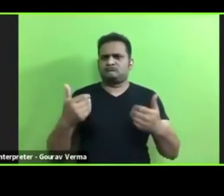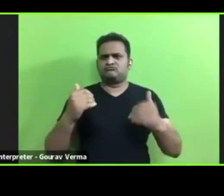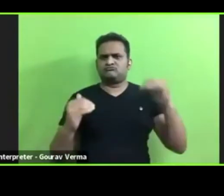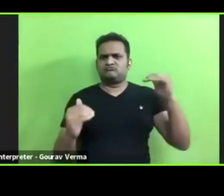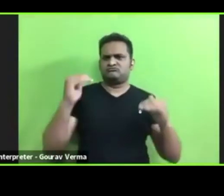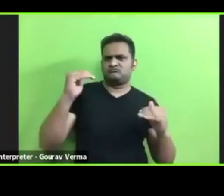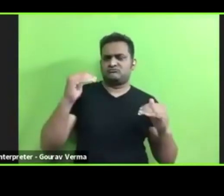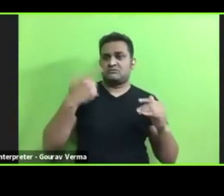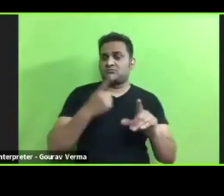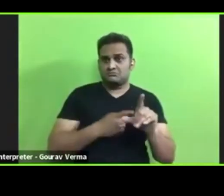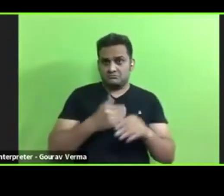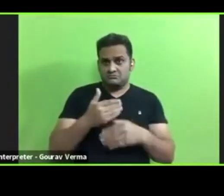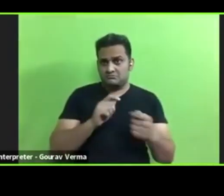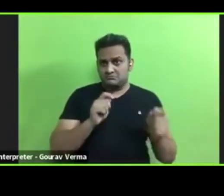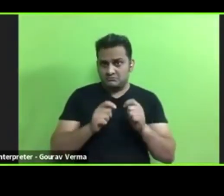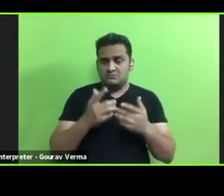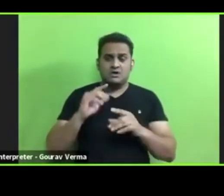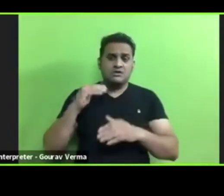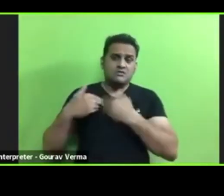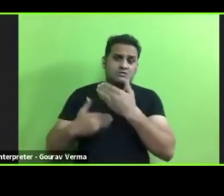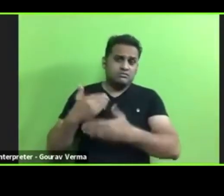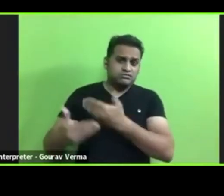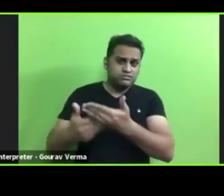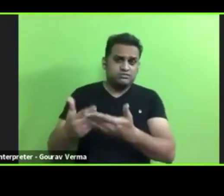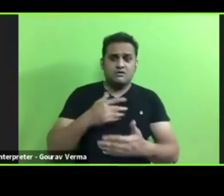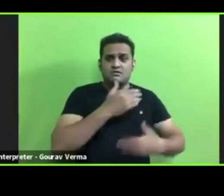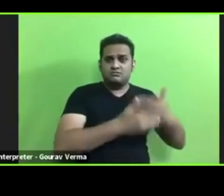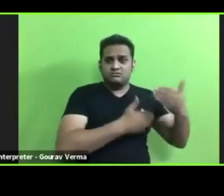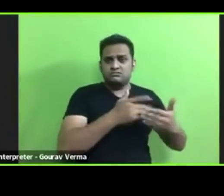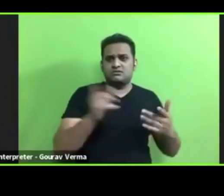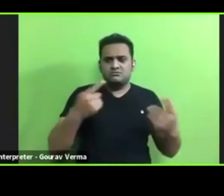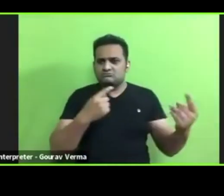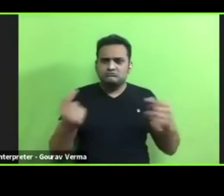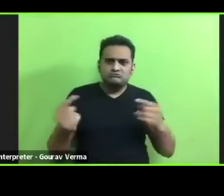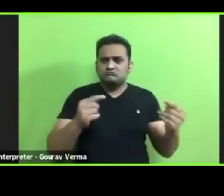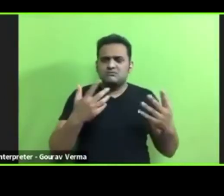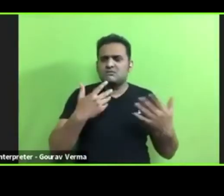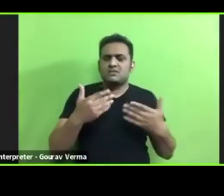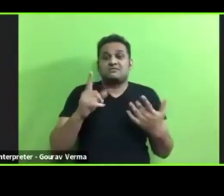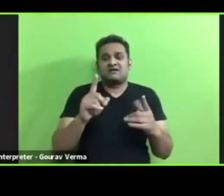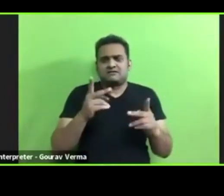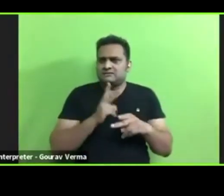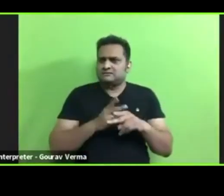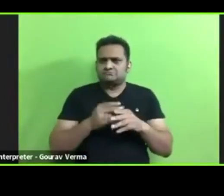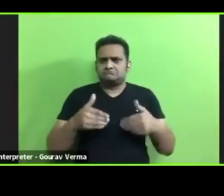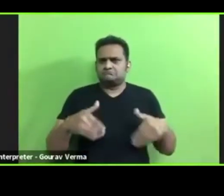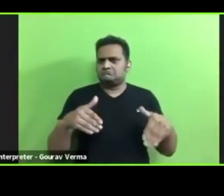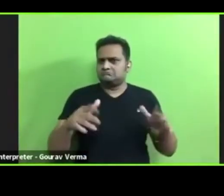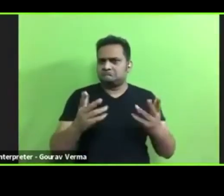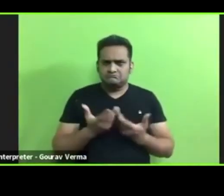the years. Each generation are having different discourses, but that it still exists,